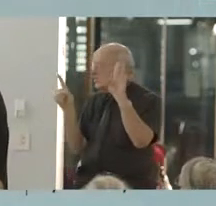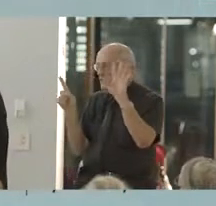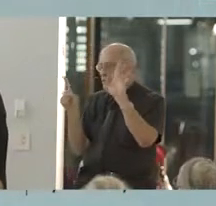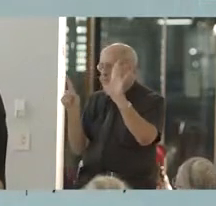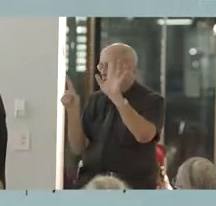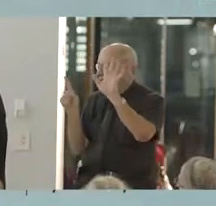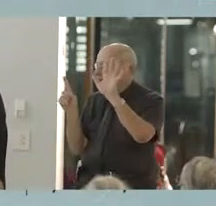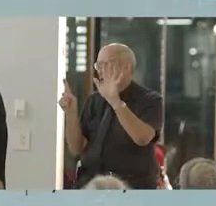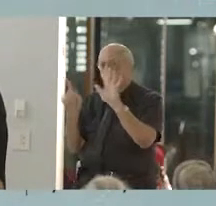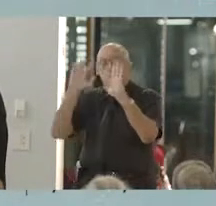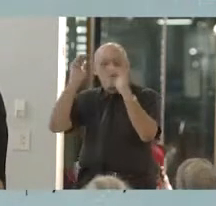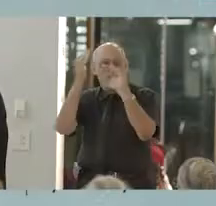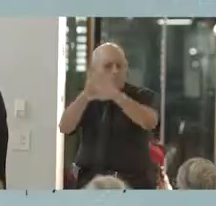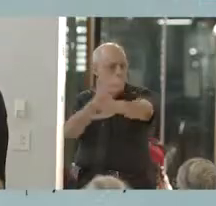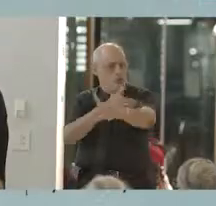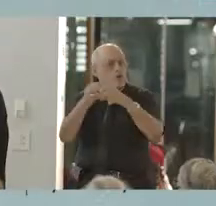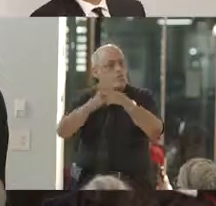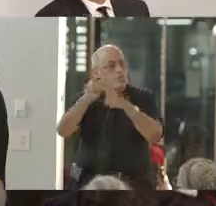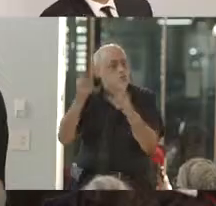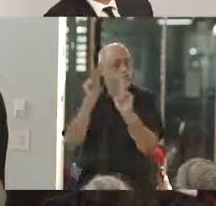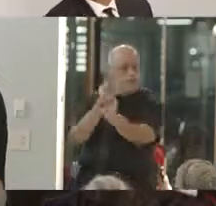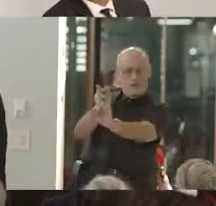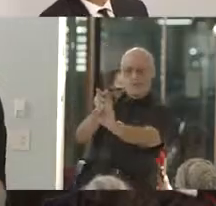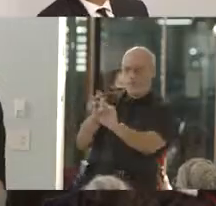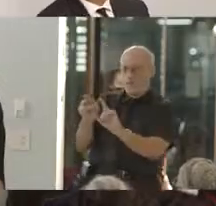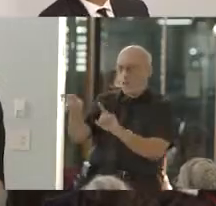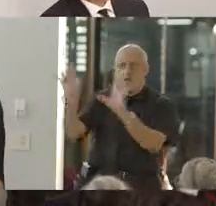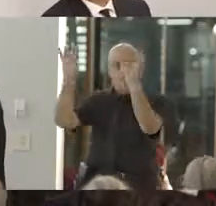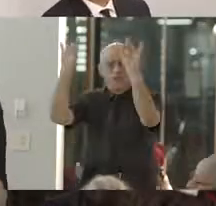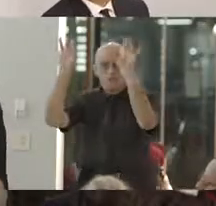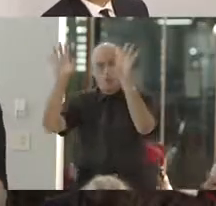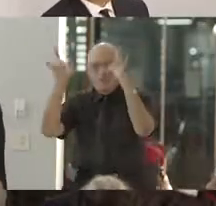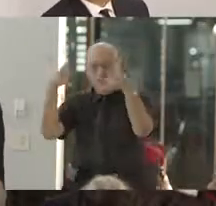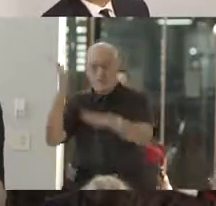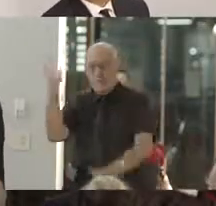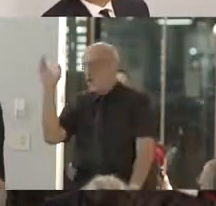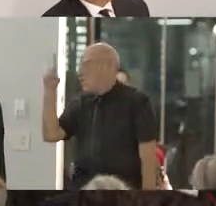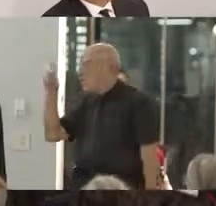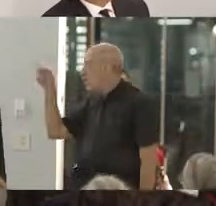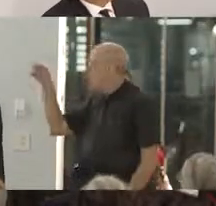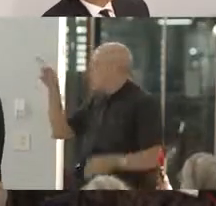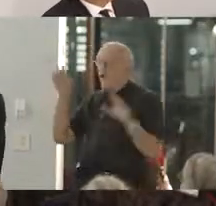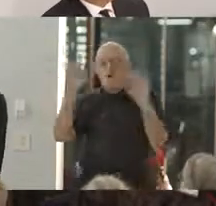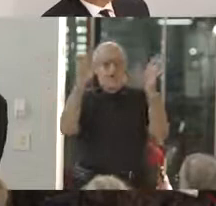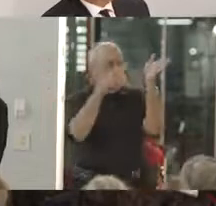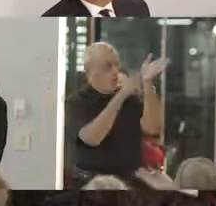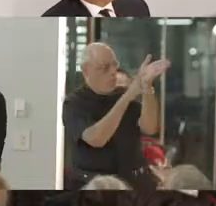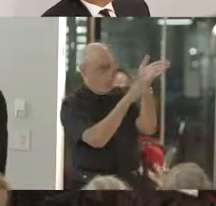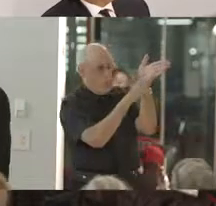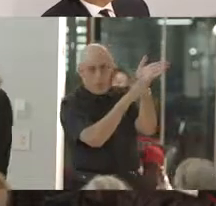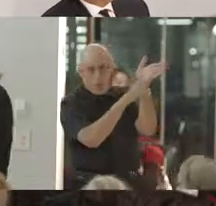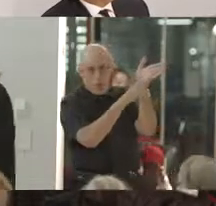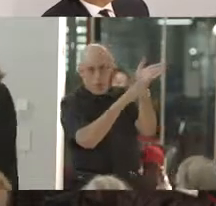and likely better from a use point of view. Yeah, so the volleyball court is here. It's